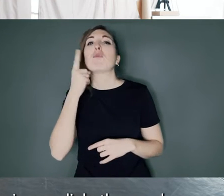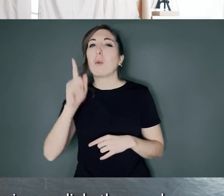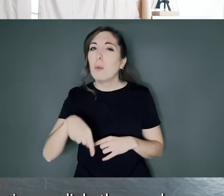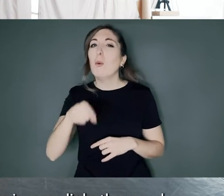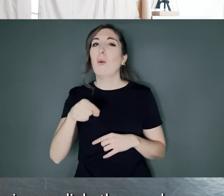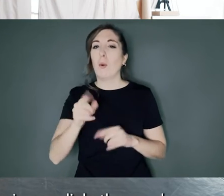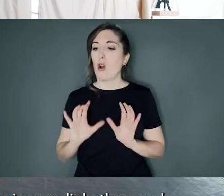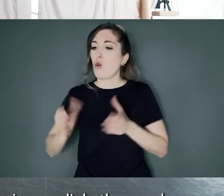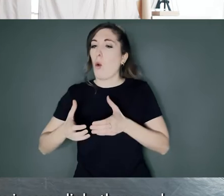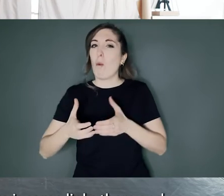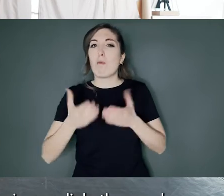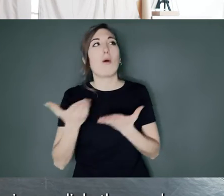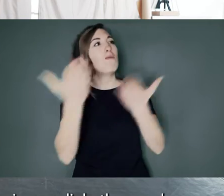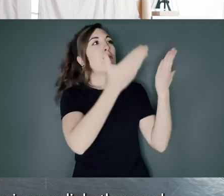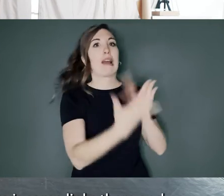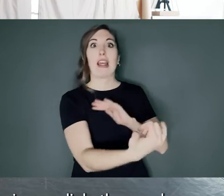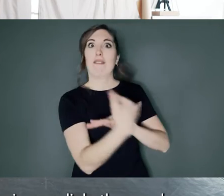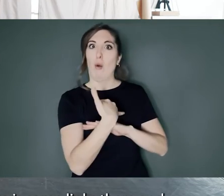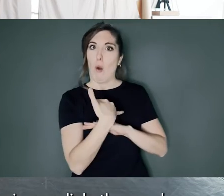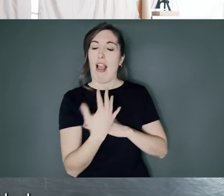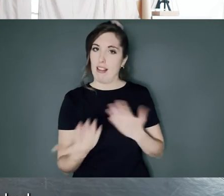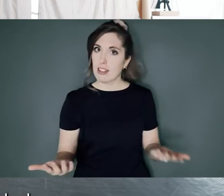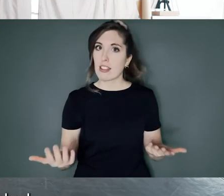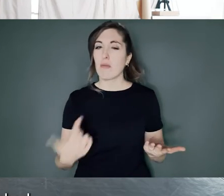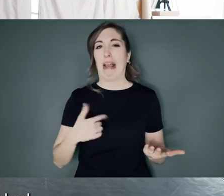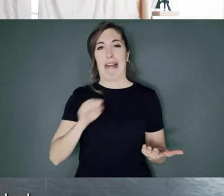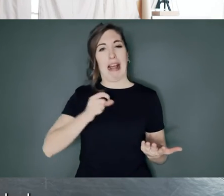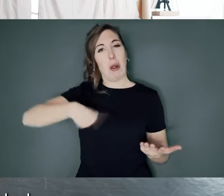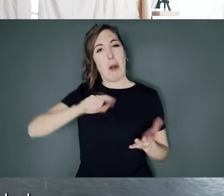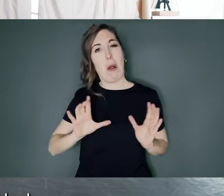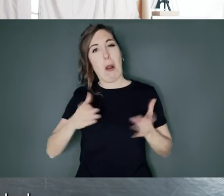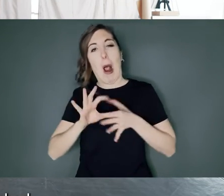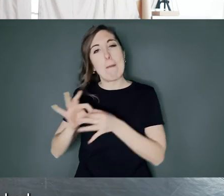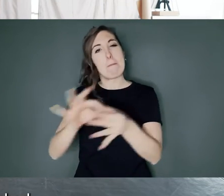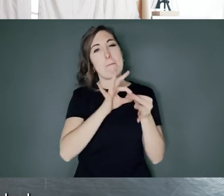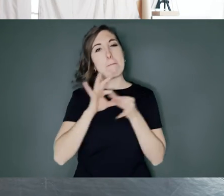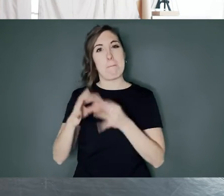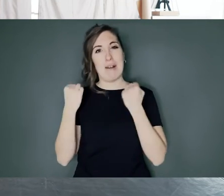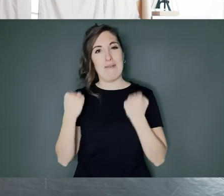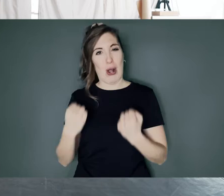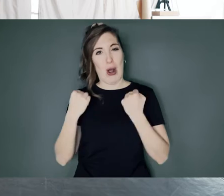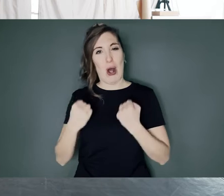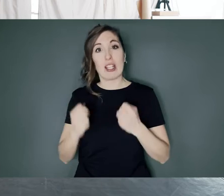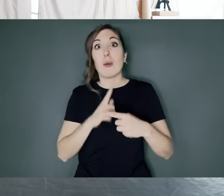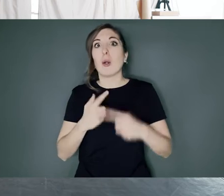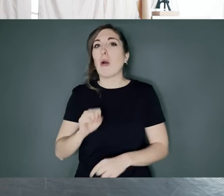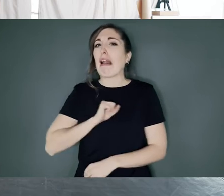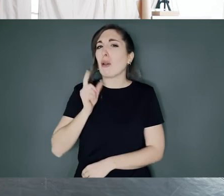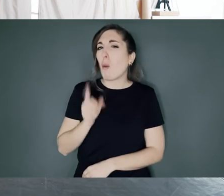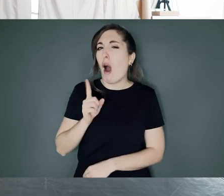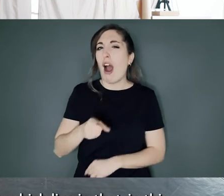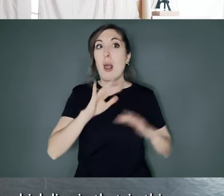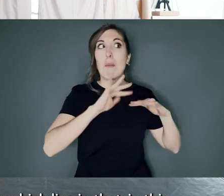some links there and an influence within the team. I think we've established very strong connections